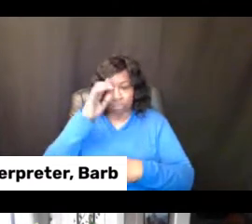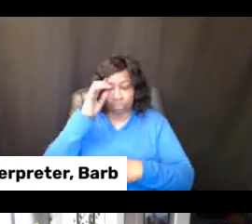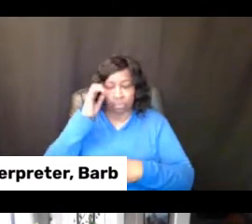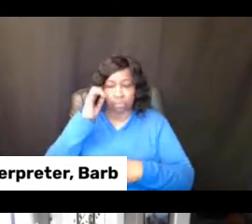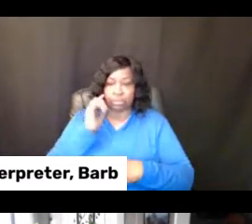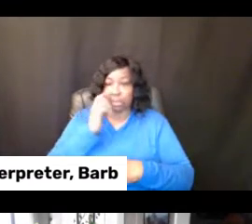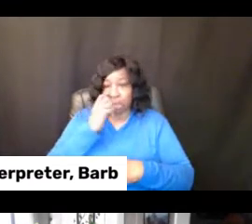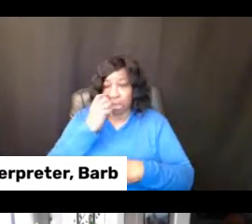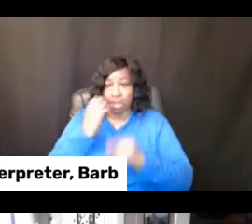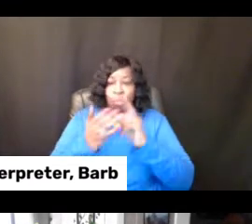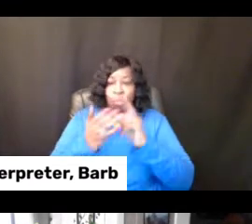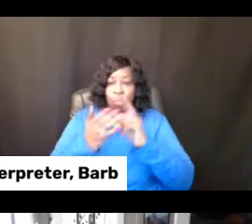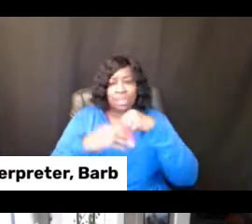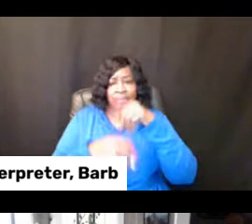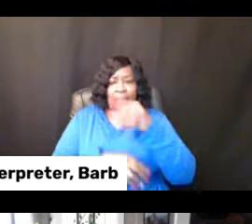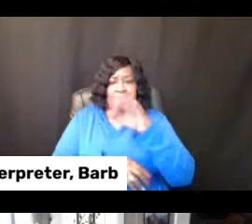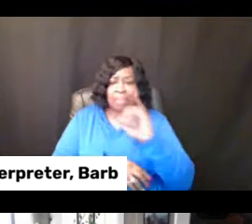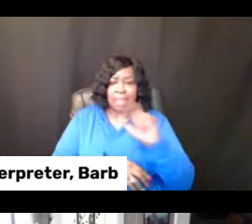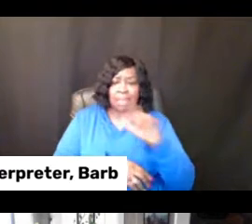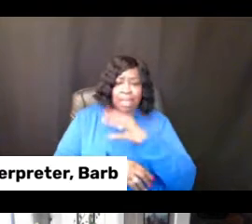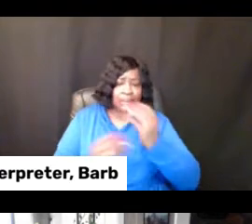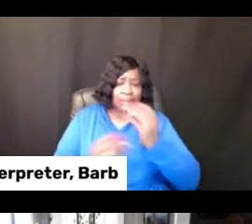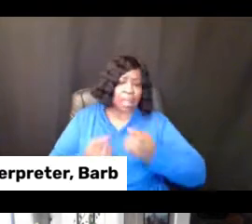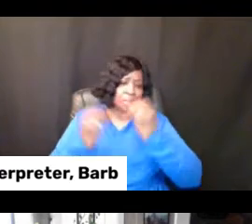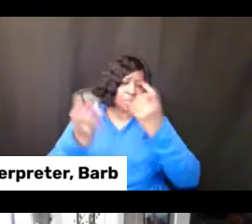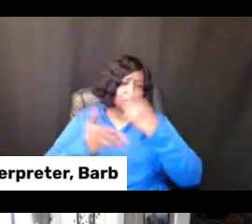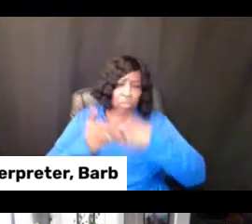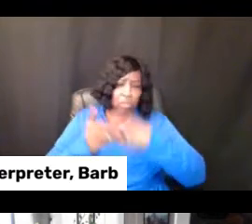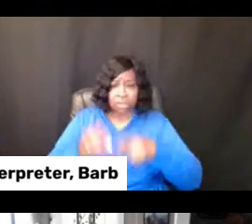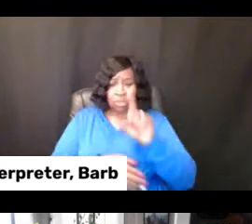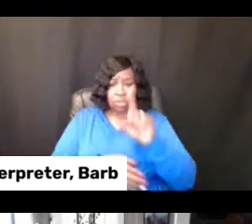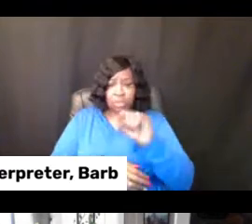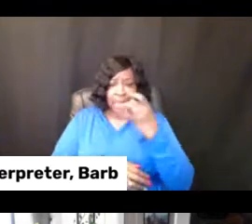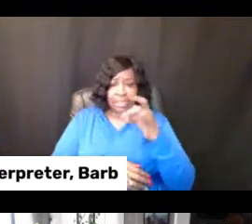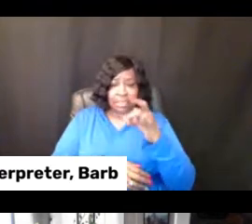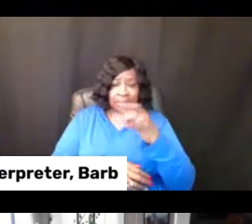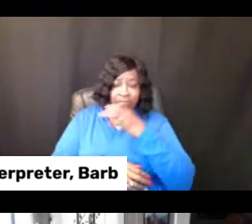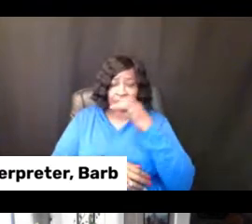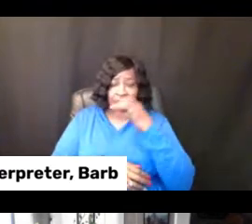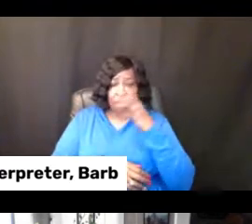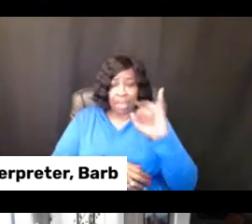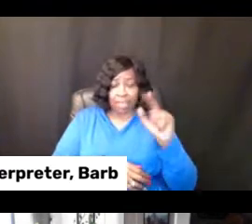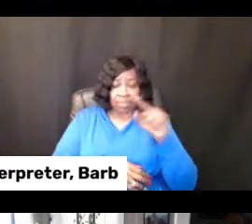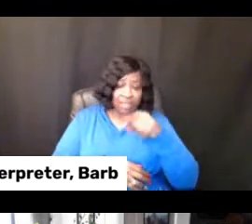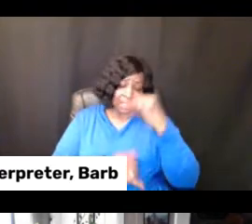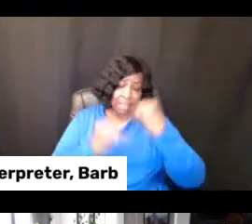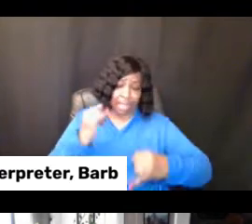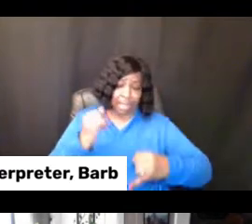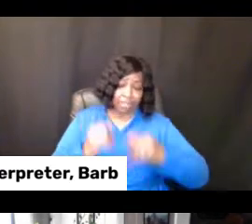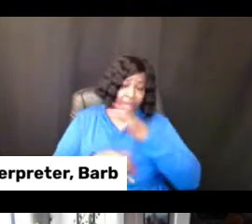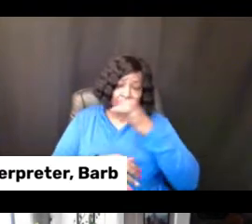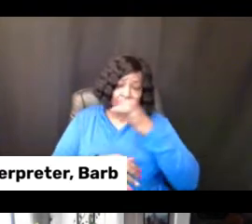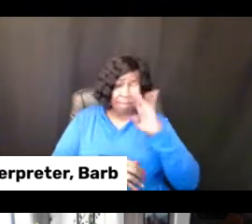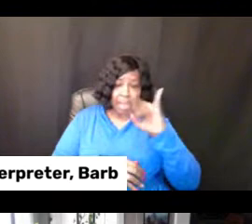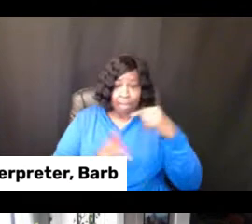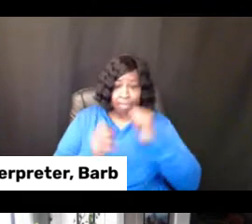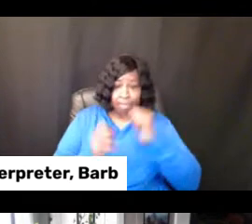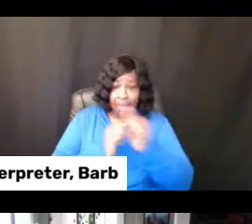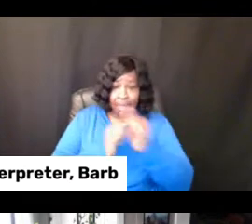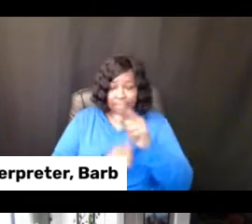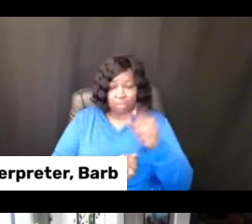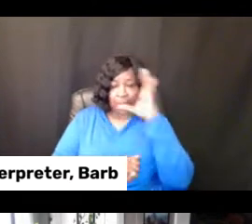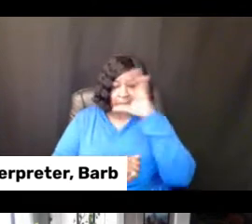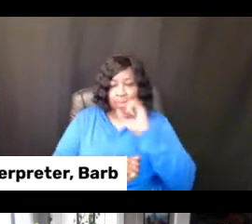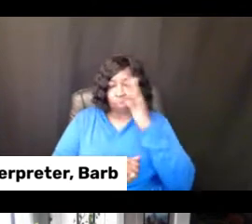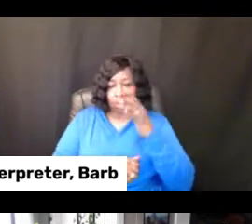What's in the Farm Bill and what does it cost? The 2018 Farm Bill was the last Farm Bill passed, and it was estimated it would cost a total